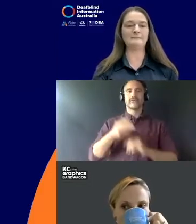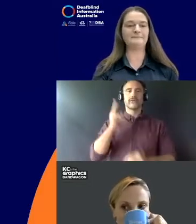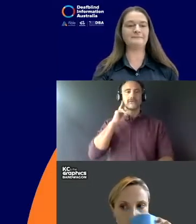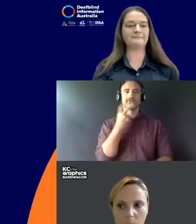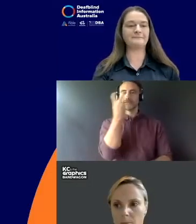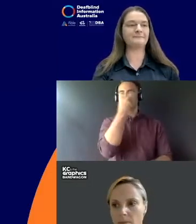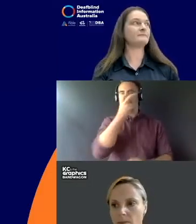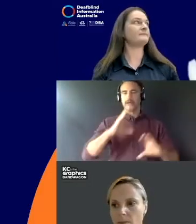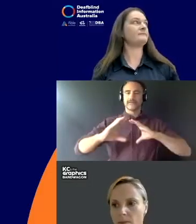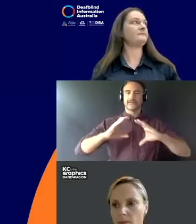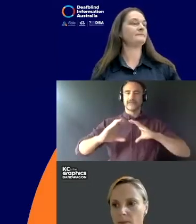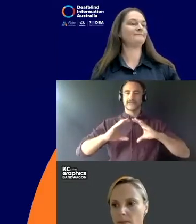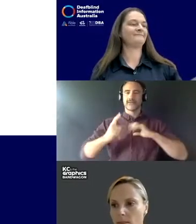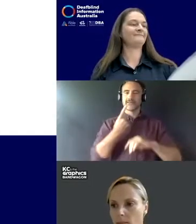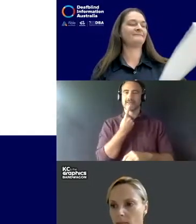communication.